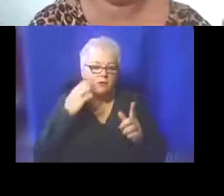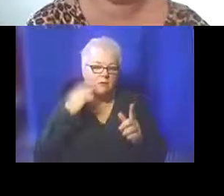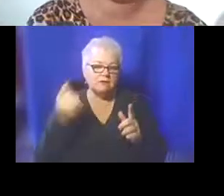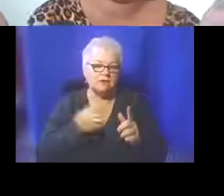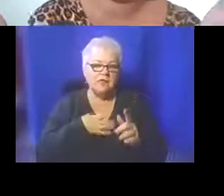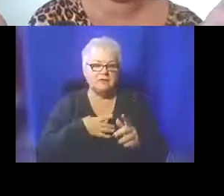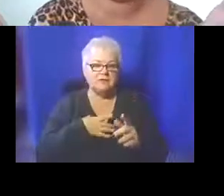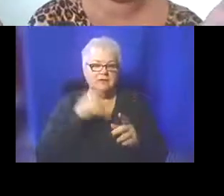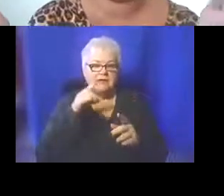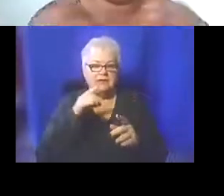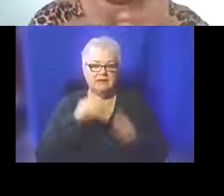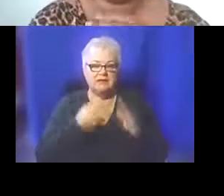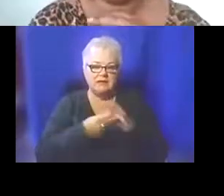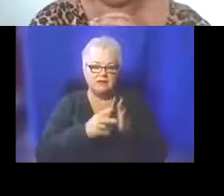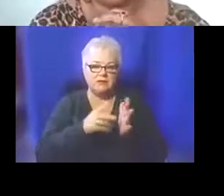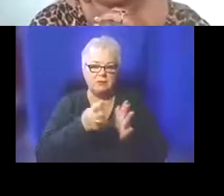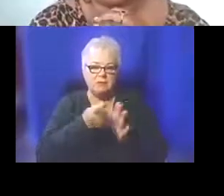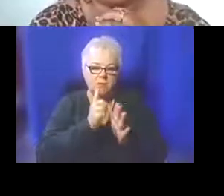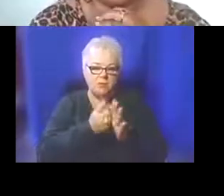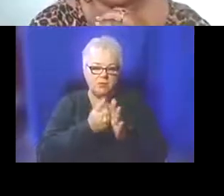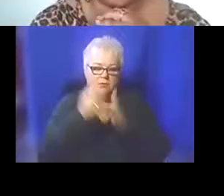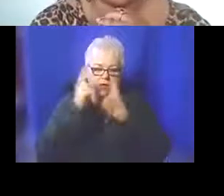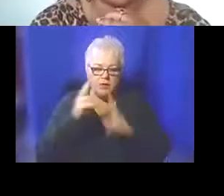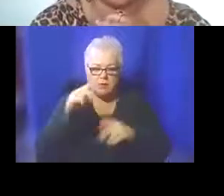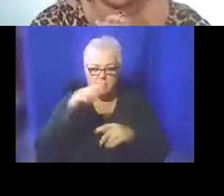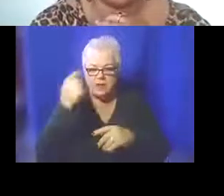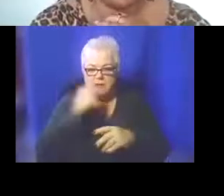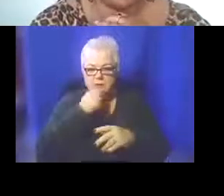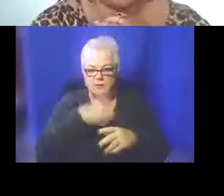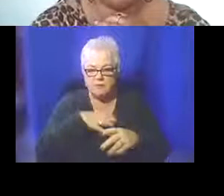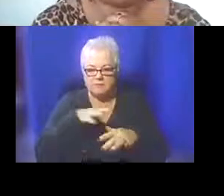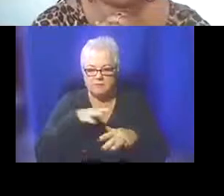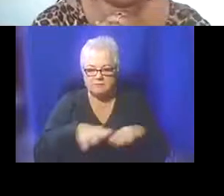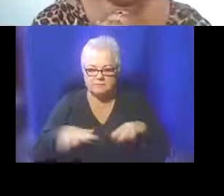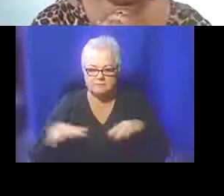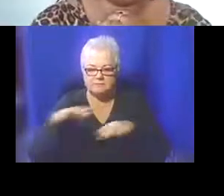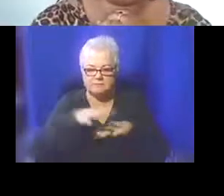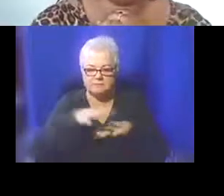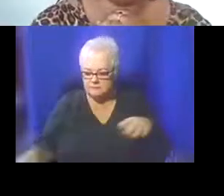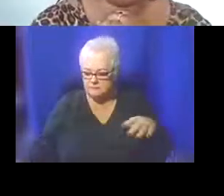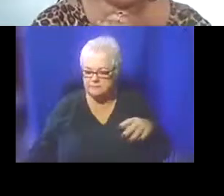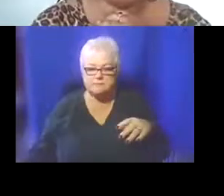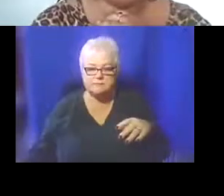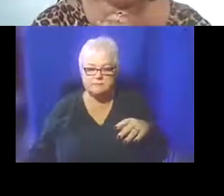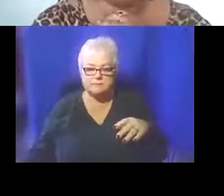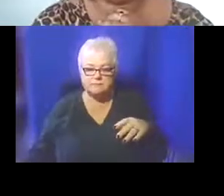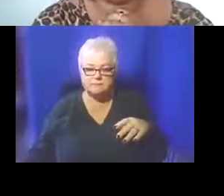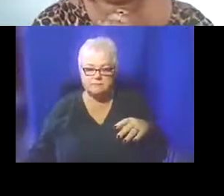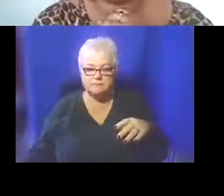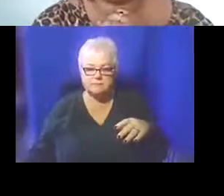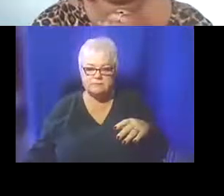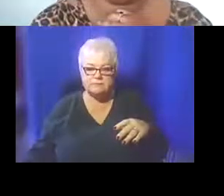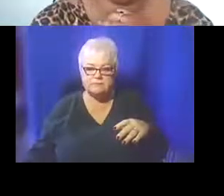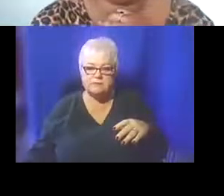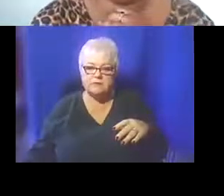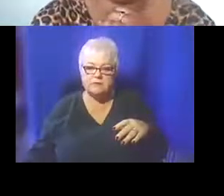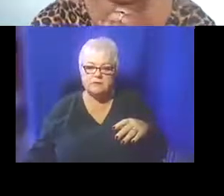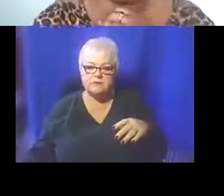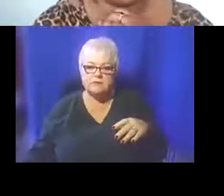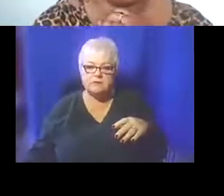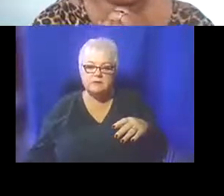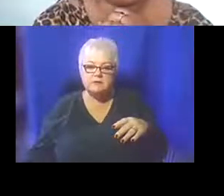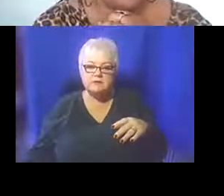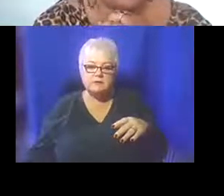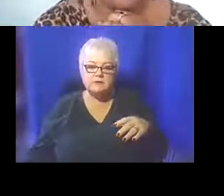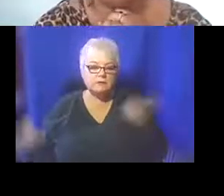a very intentional moment to honor Black women throughout the diaspora, especially as we talk about trauma, really, when we talk